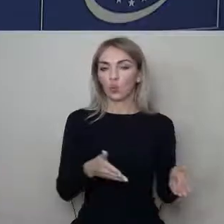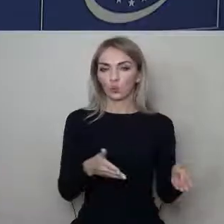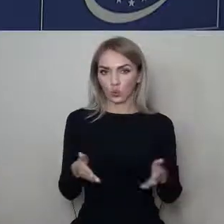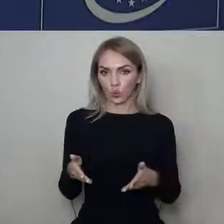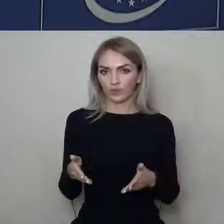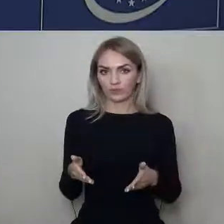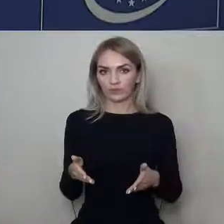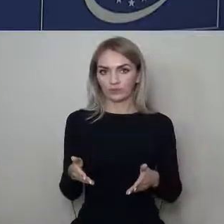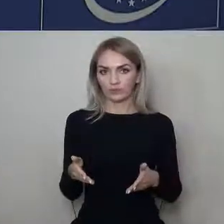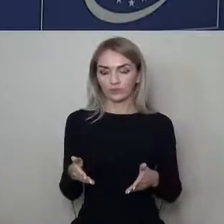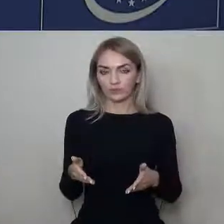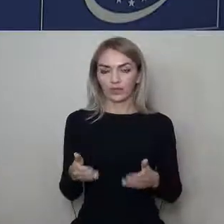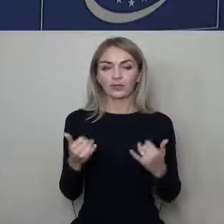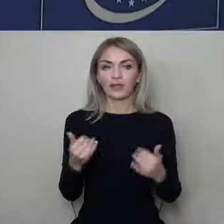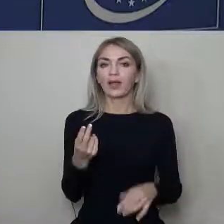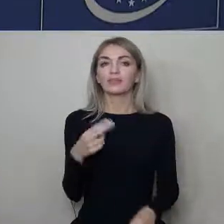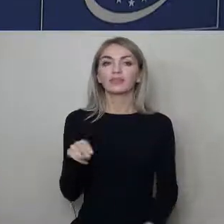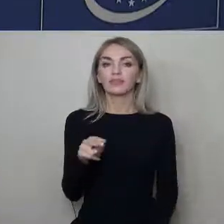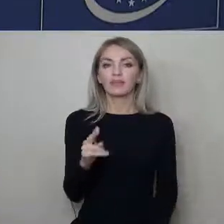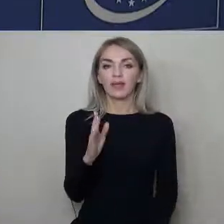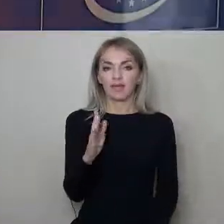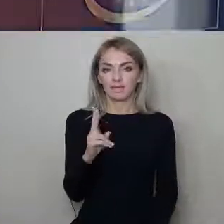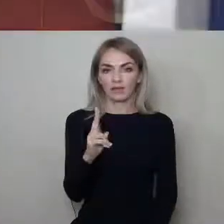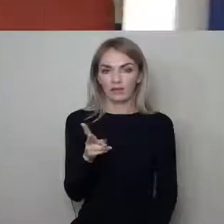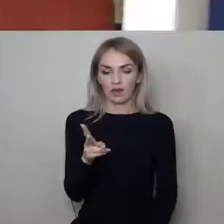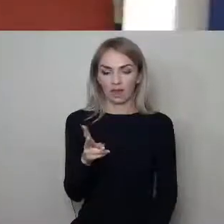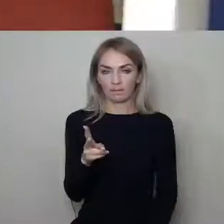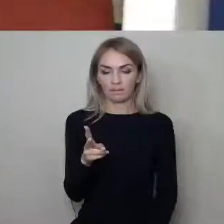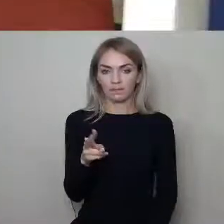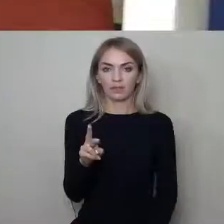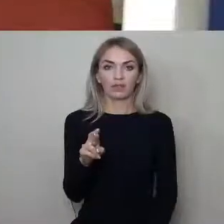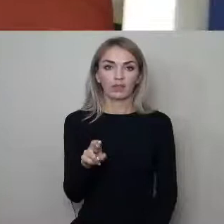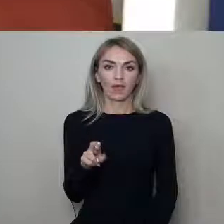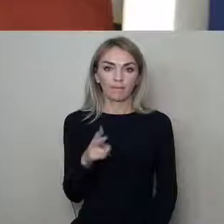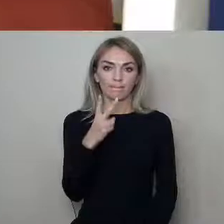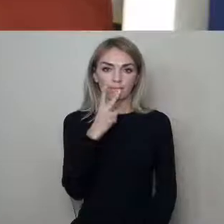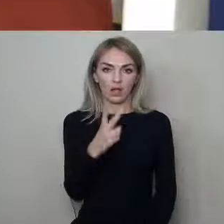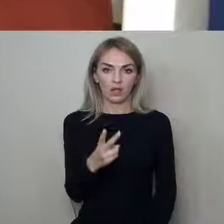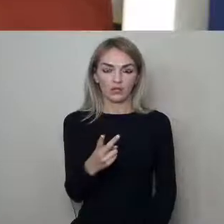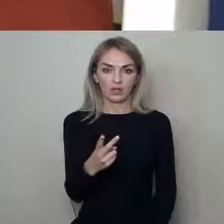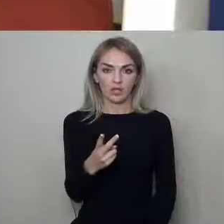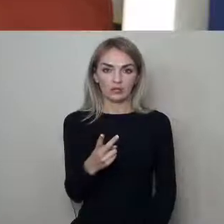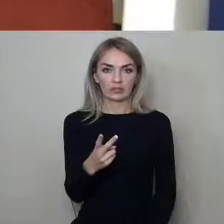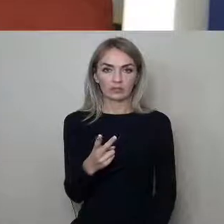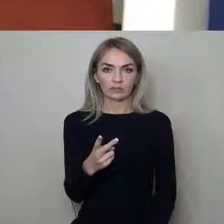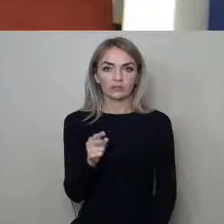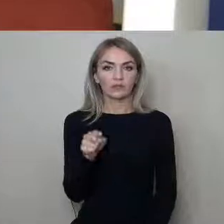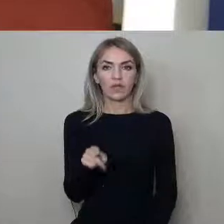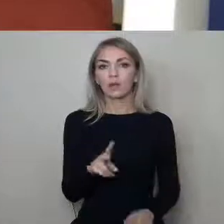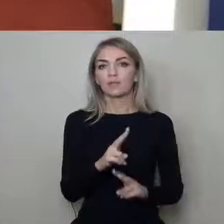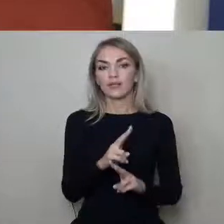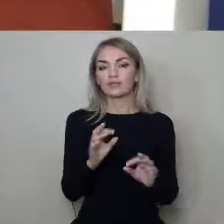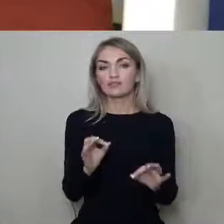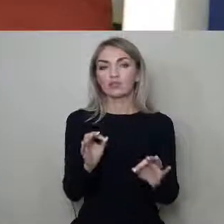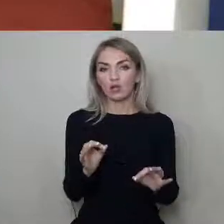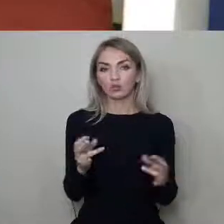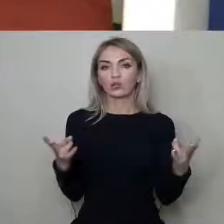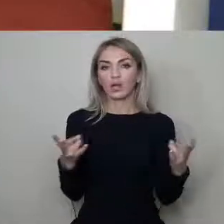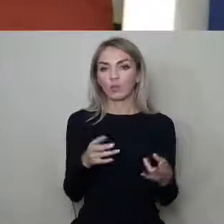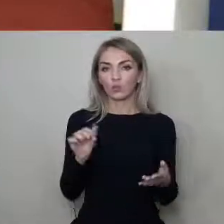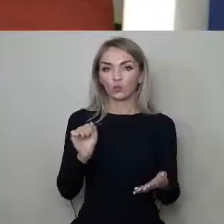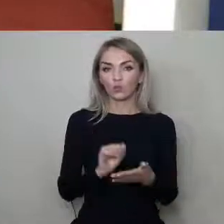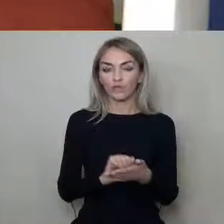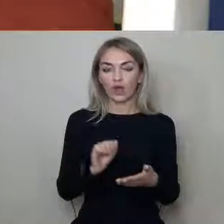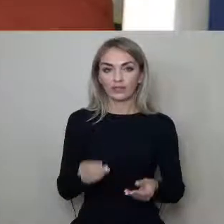is about to be completed. That's for PECs. I have seen the draft, so naturally it